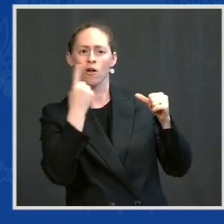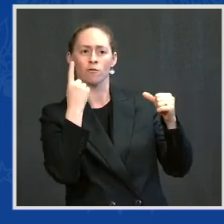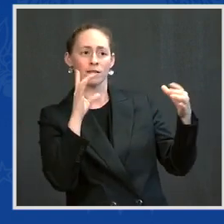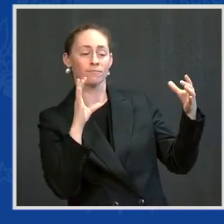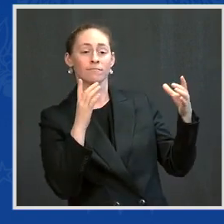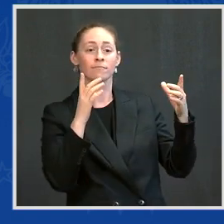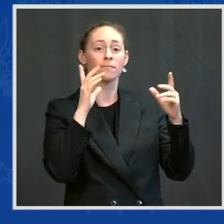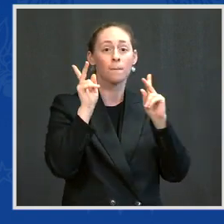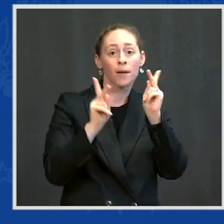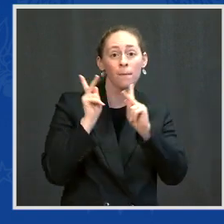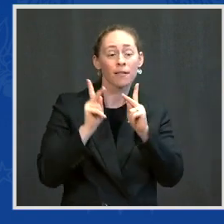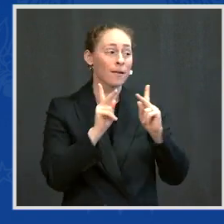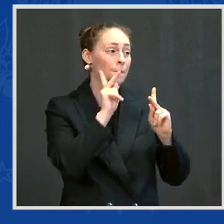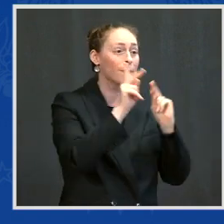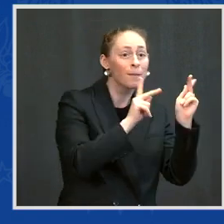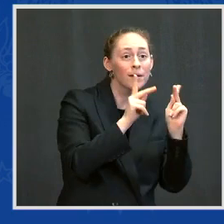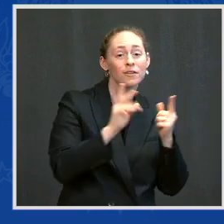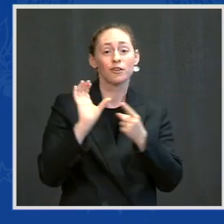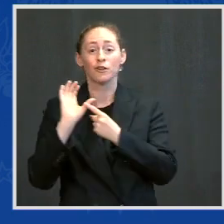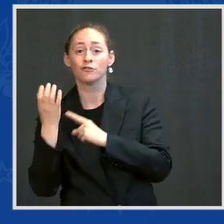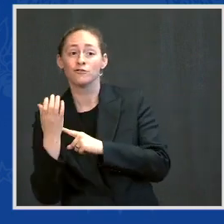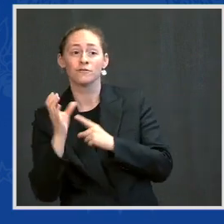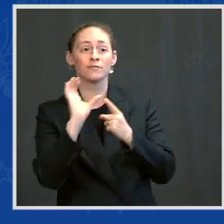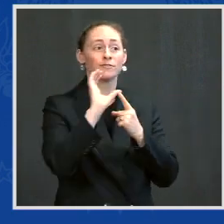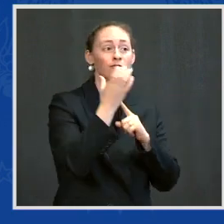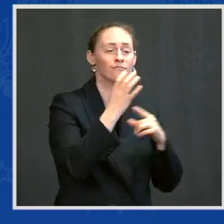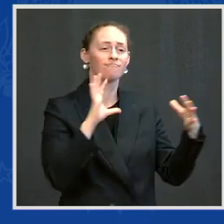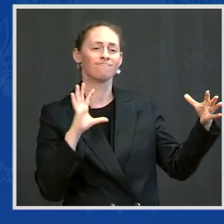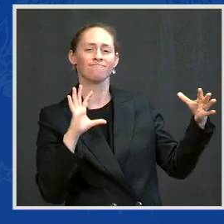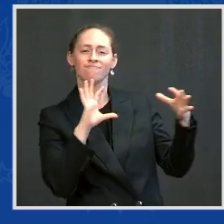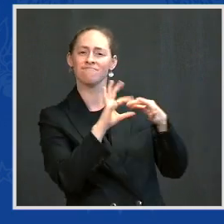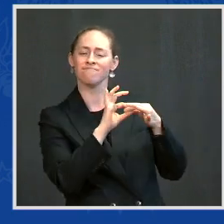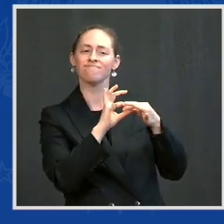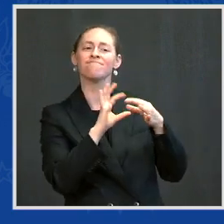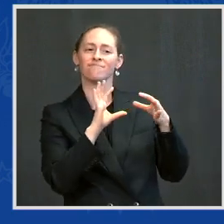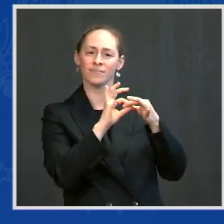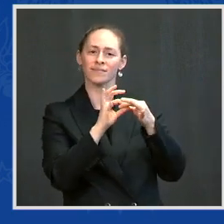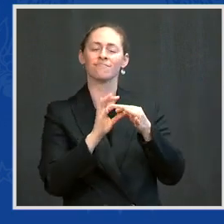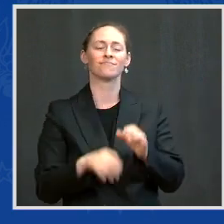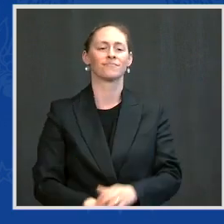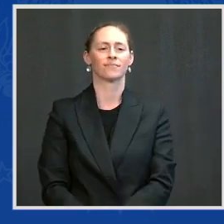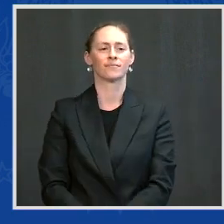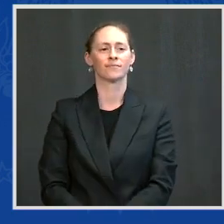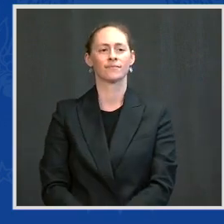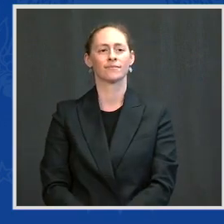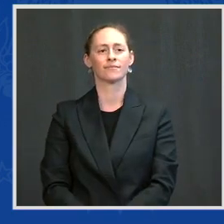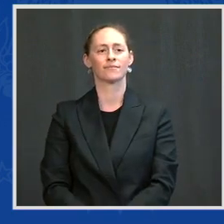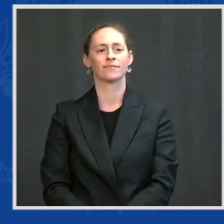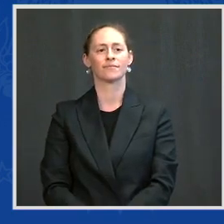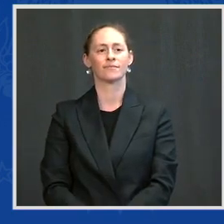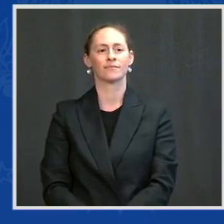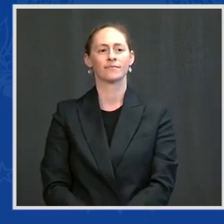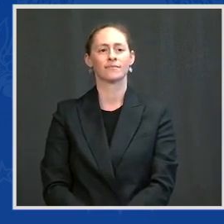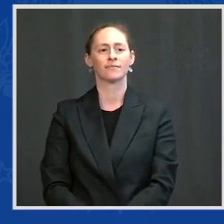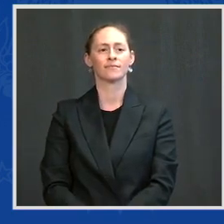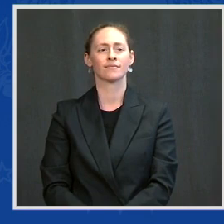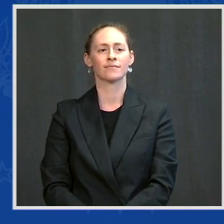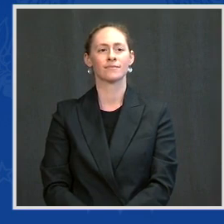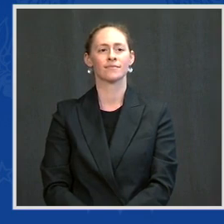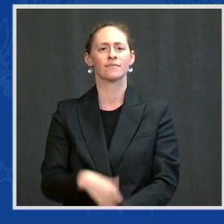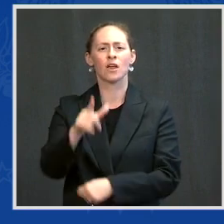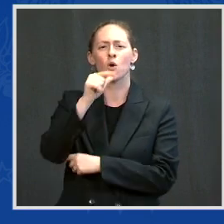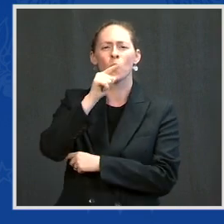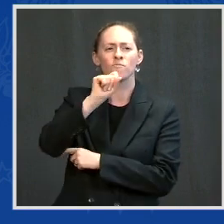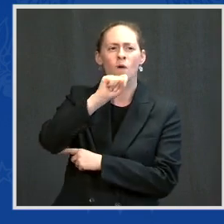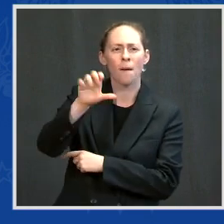growing. And K-pop fans are universal. Now, I can tell those who laughed know what I'm